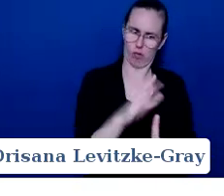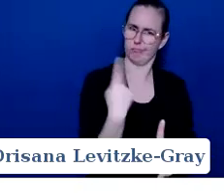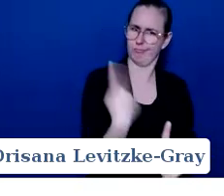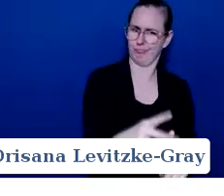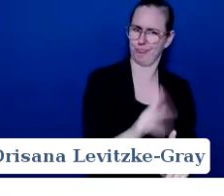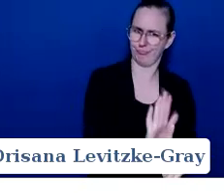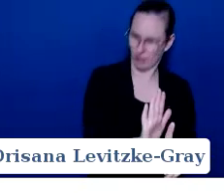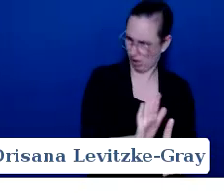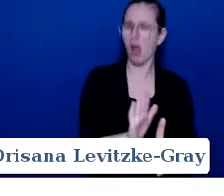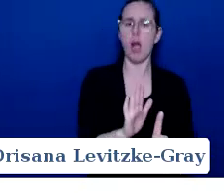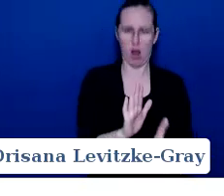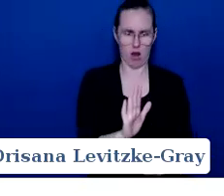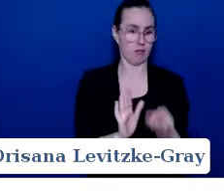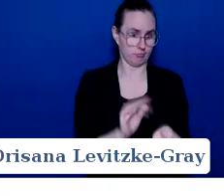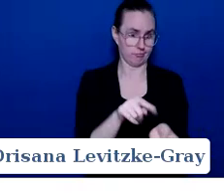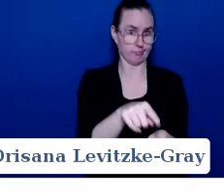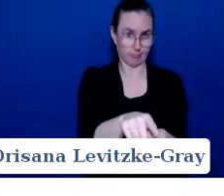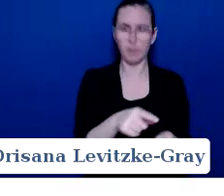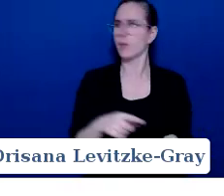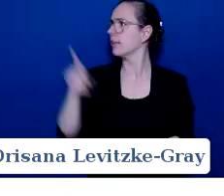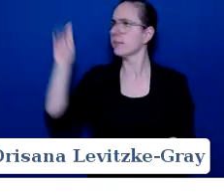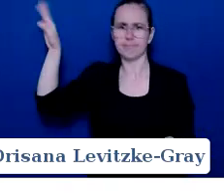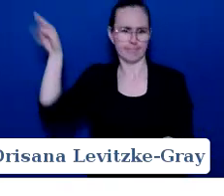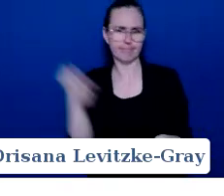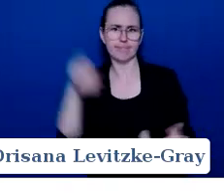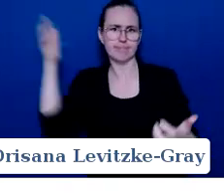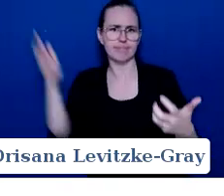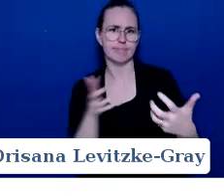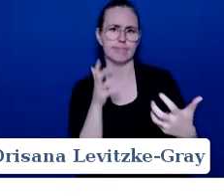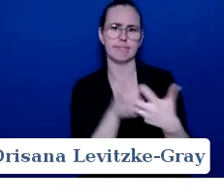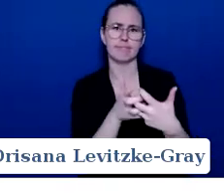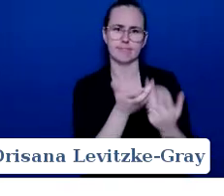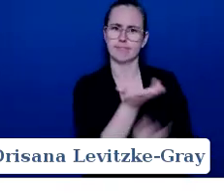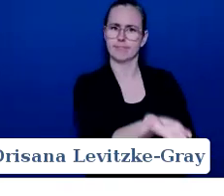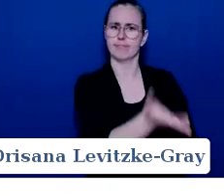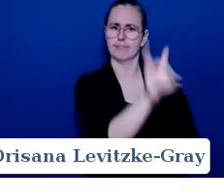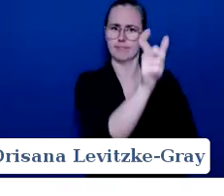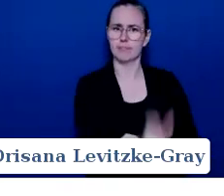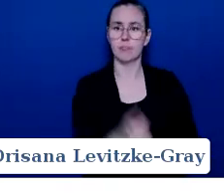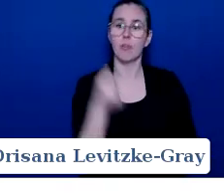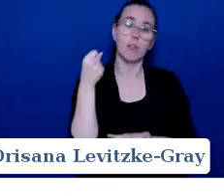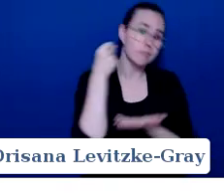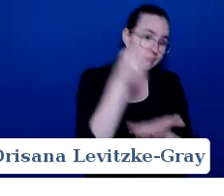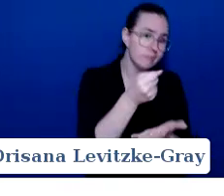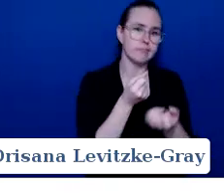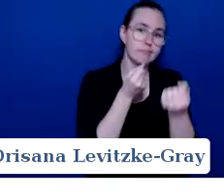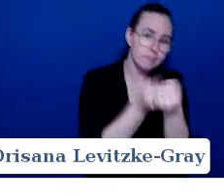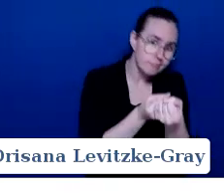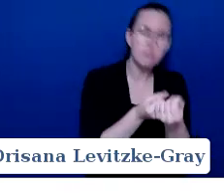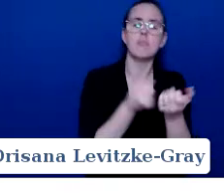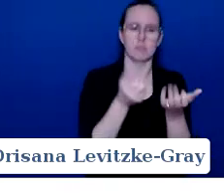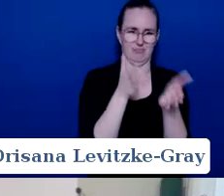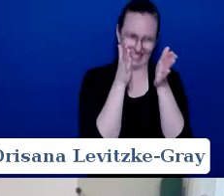the other component of this whole system is the monitoring and of provision and quality of the